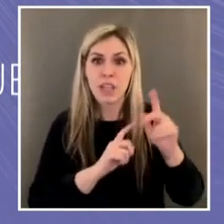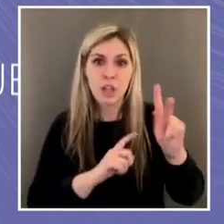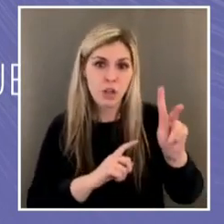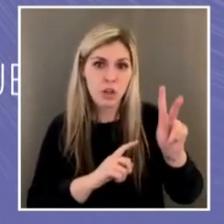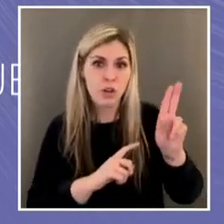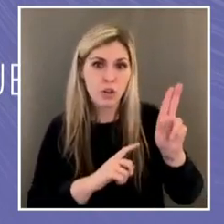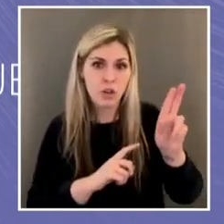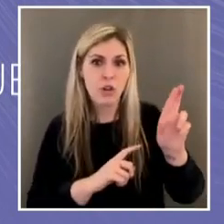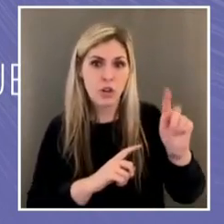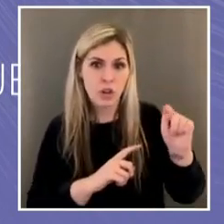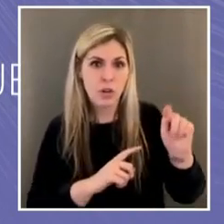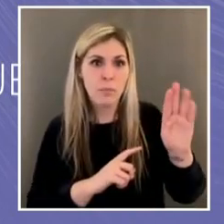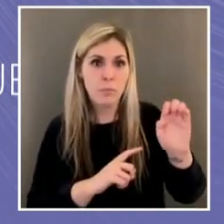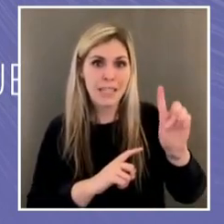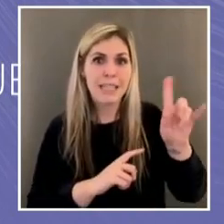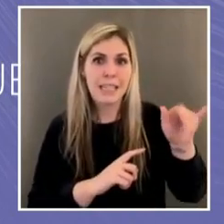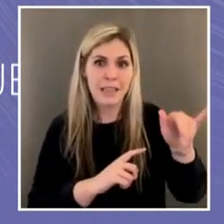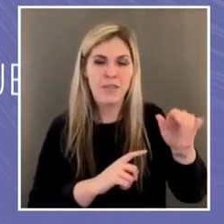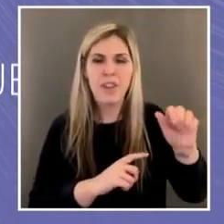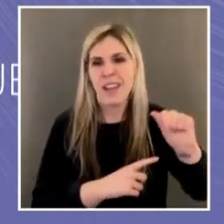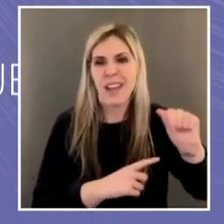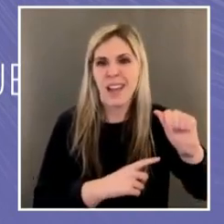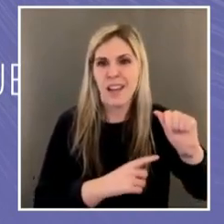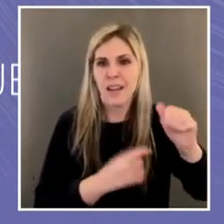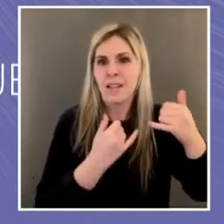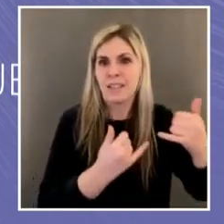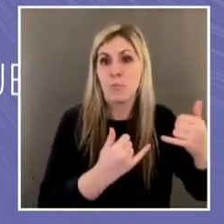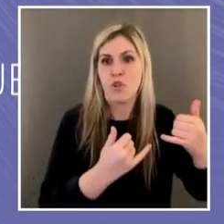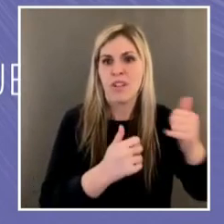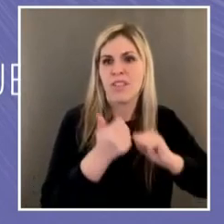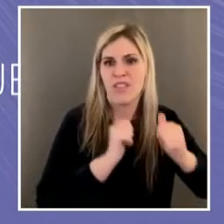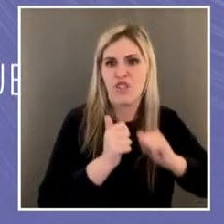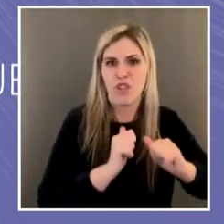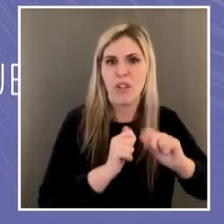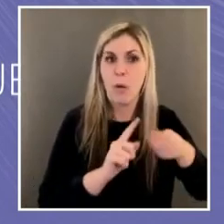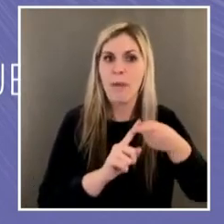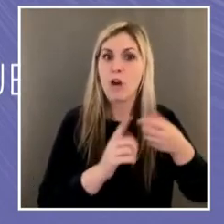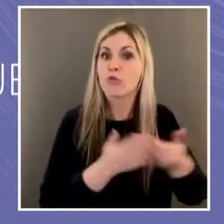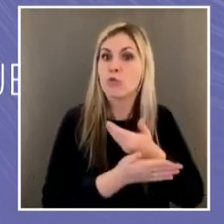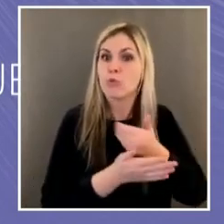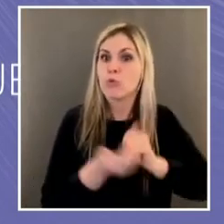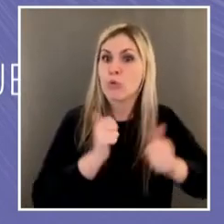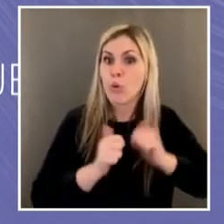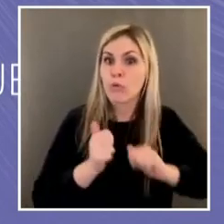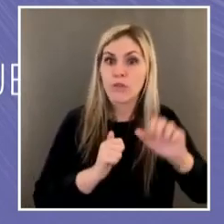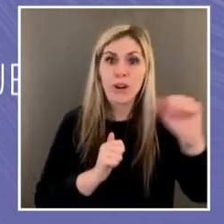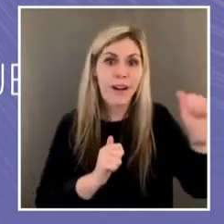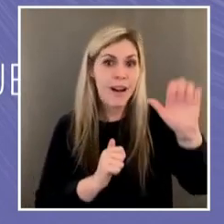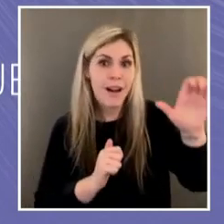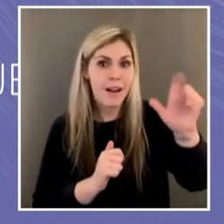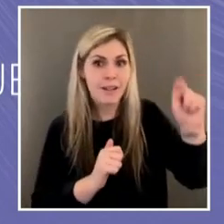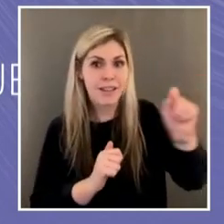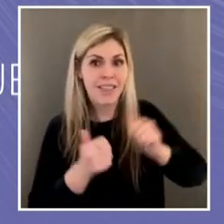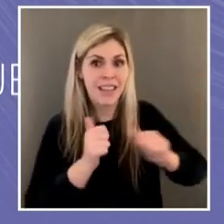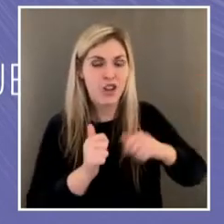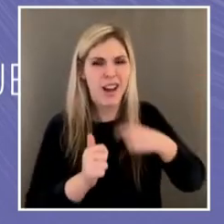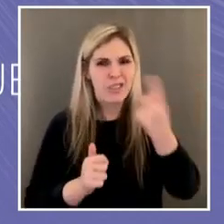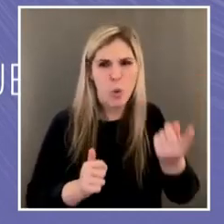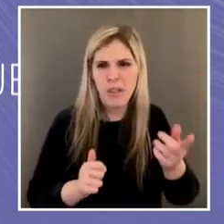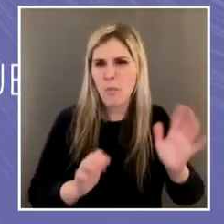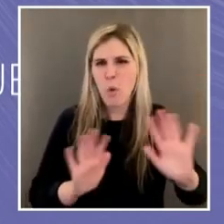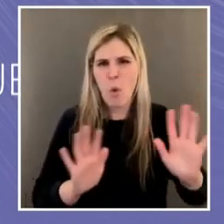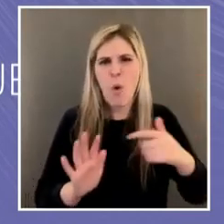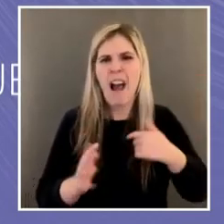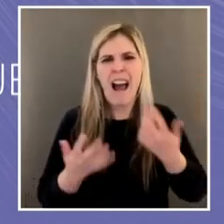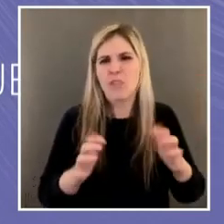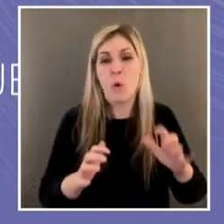Theater about the idea of curating some shows for ACT Theater. And I told him, no, I didn't want to curate shows. I